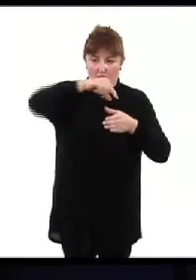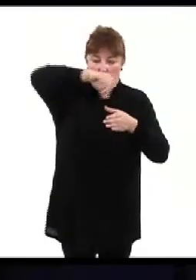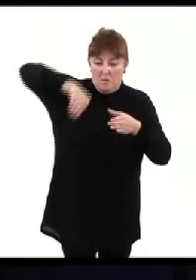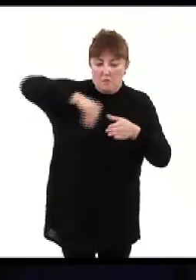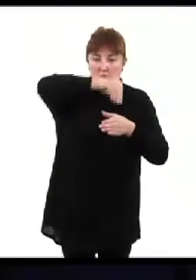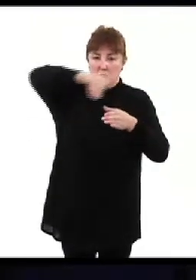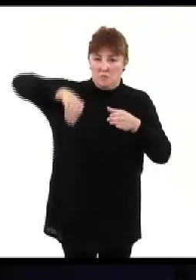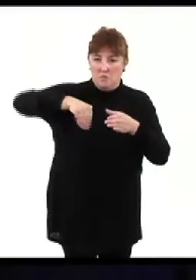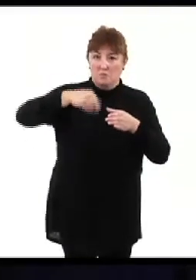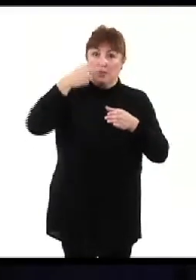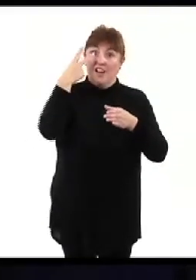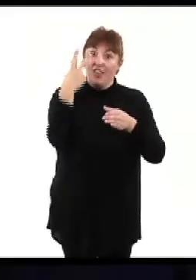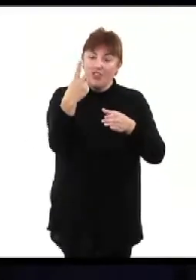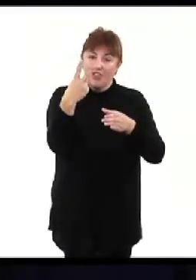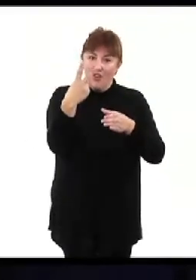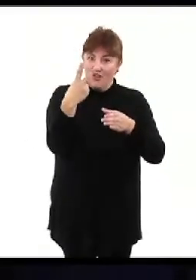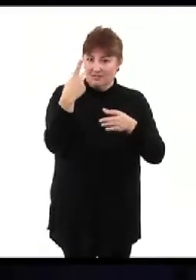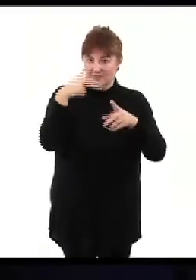scene, often also repeat them.